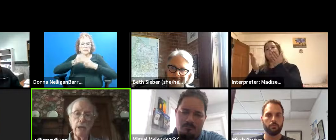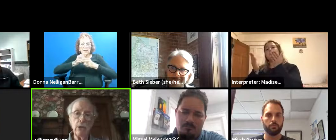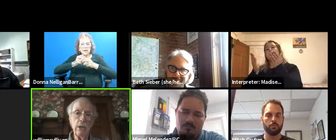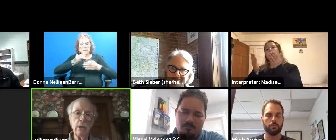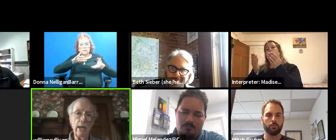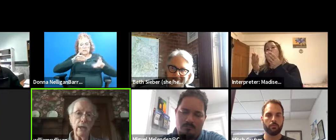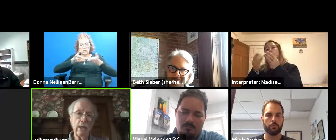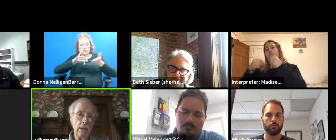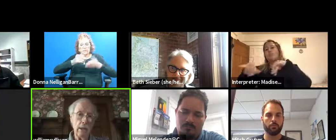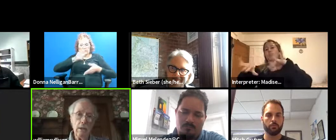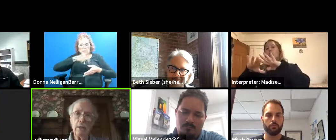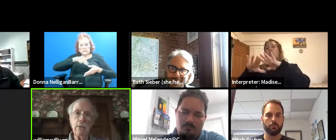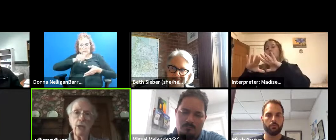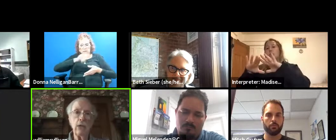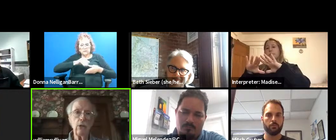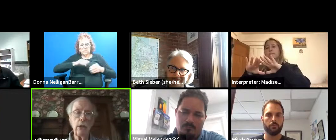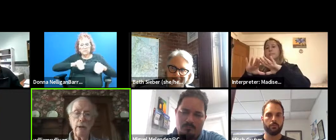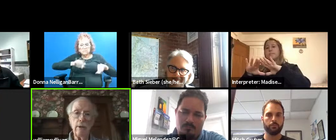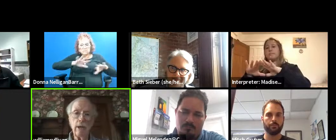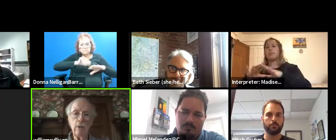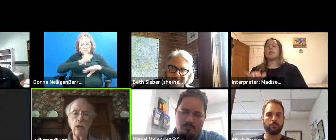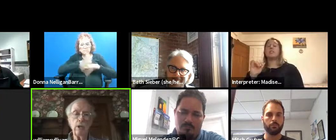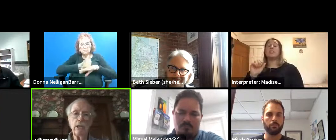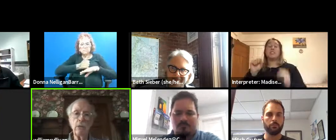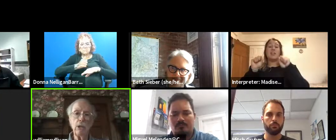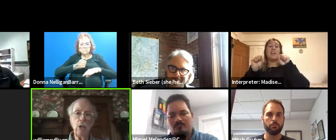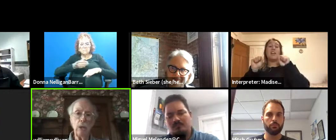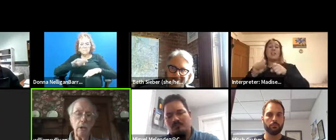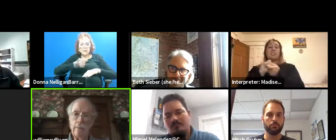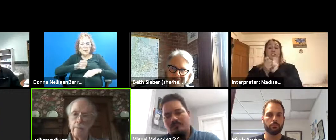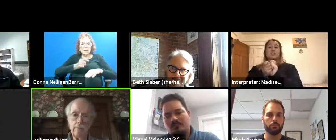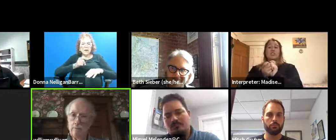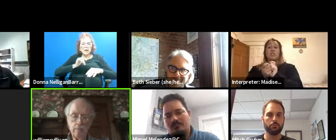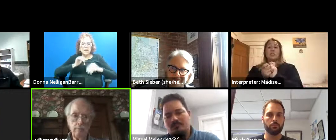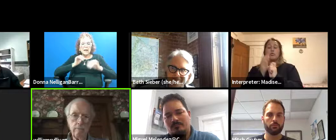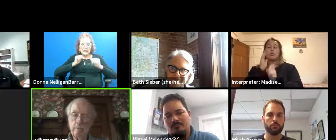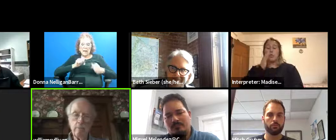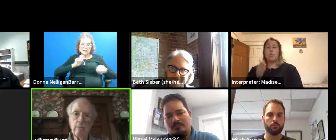city administration and can be changed at will. They could be called